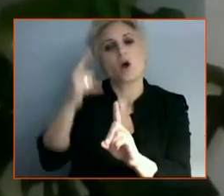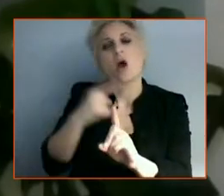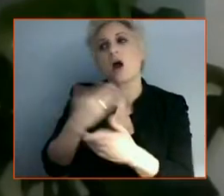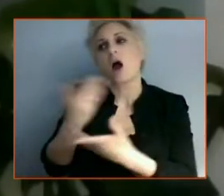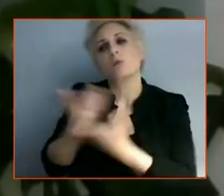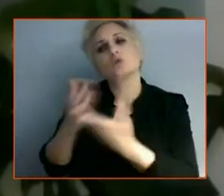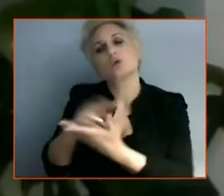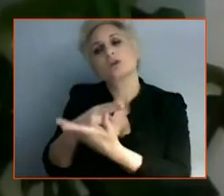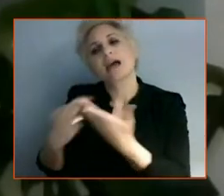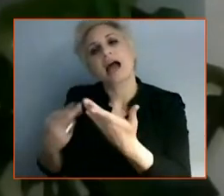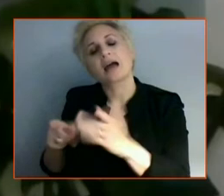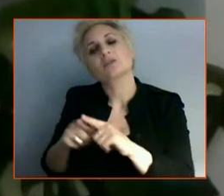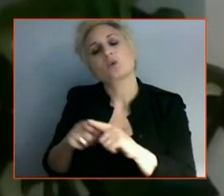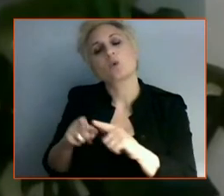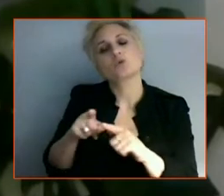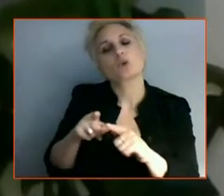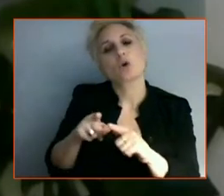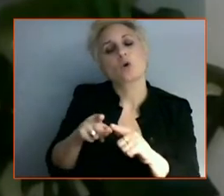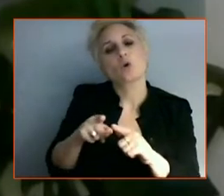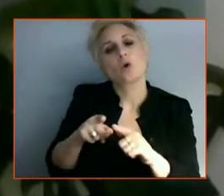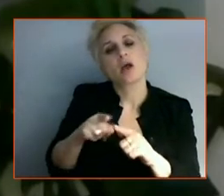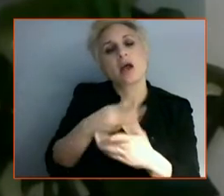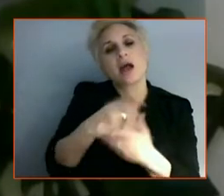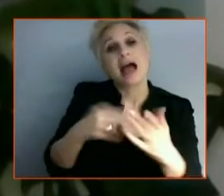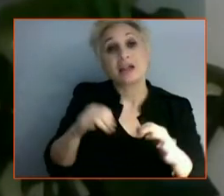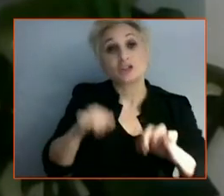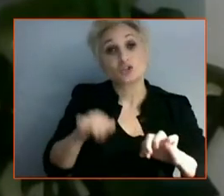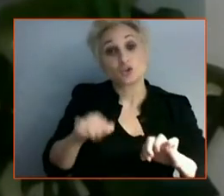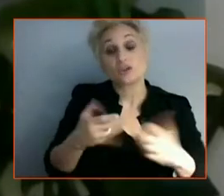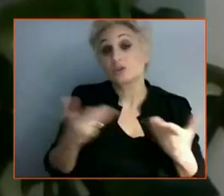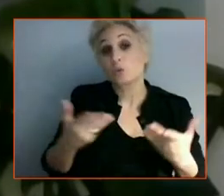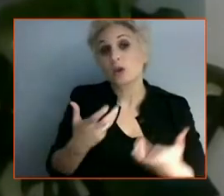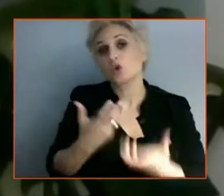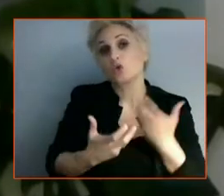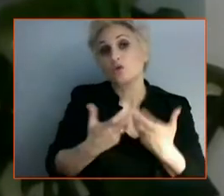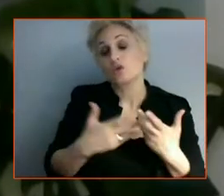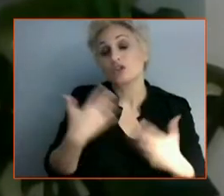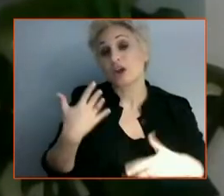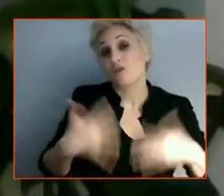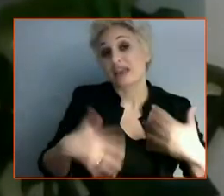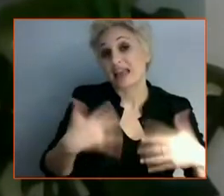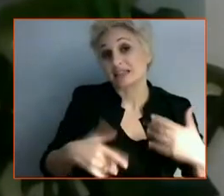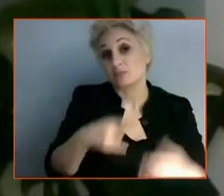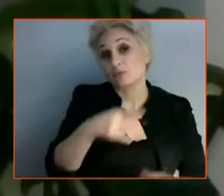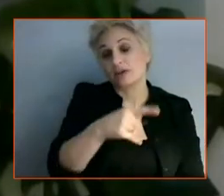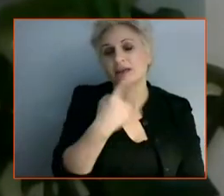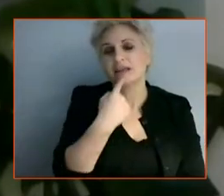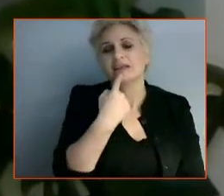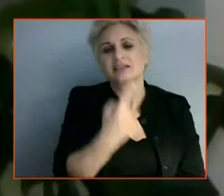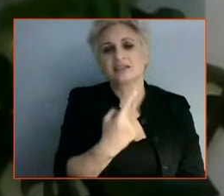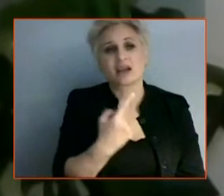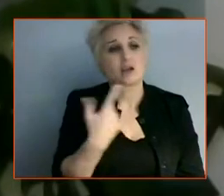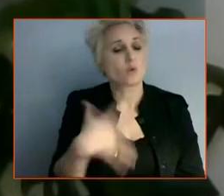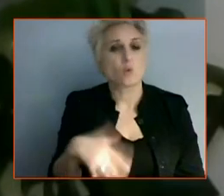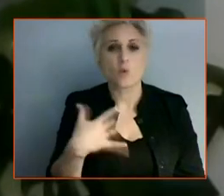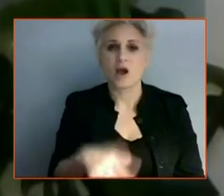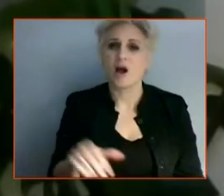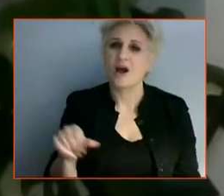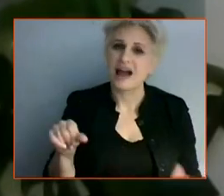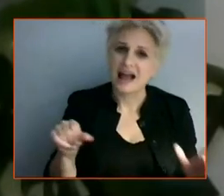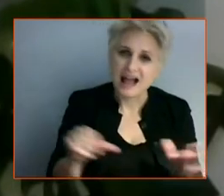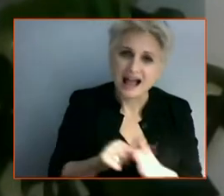art students at University of Canterbury yesterday who were saying that there's a real challenge in getting money in the door for the establishment of